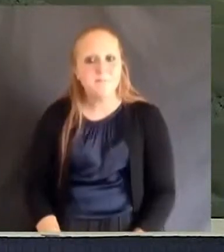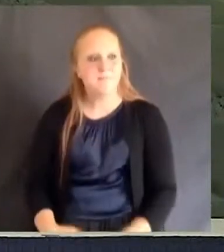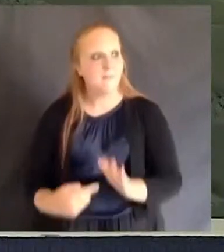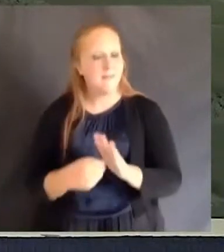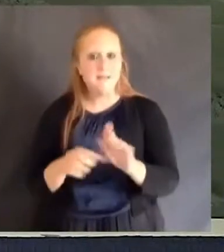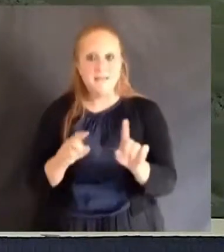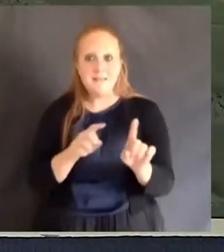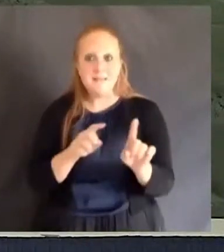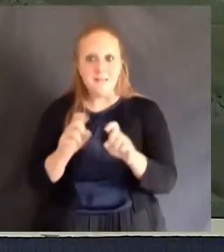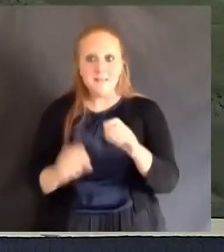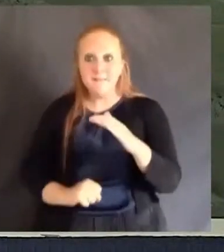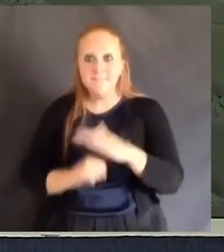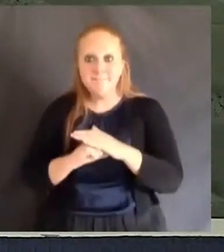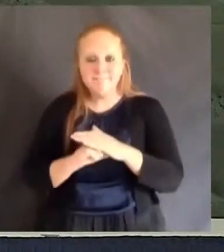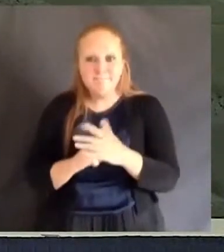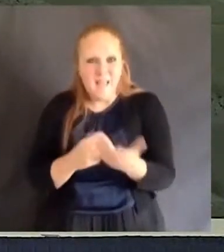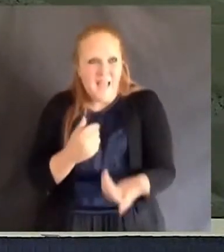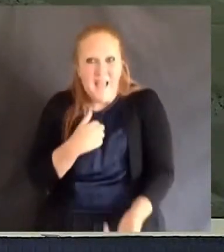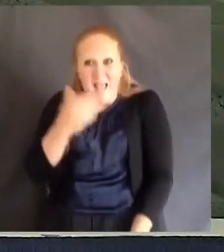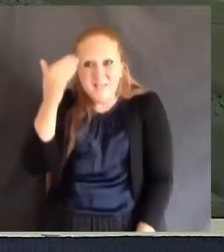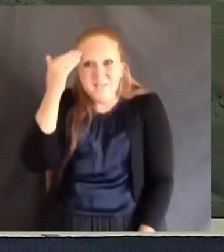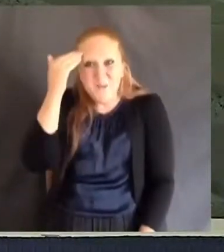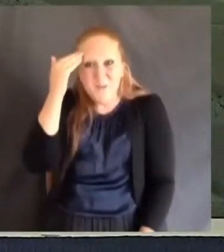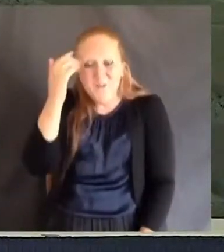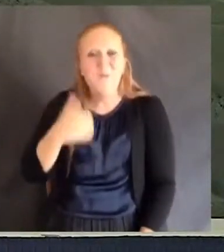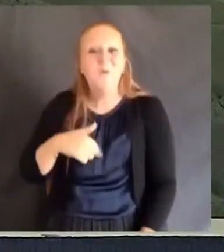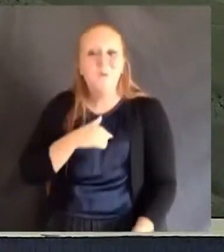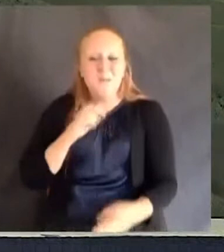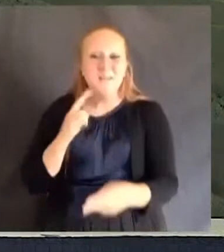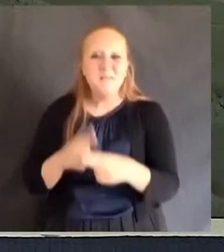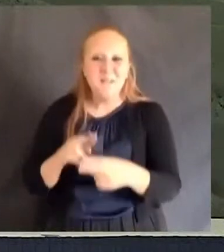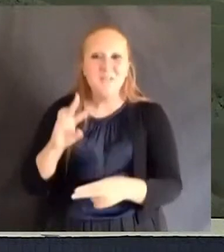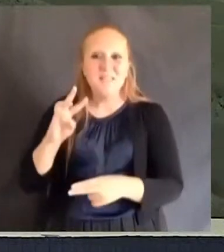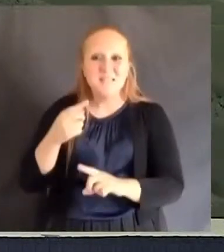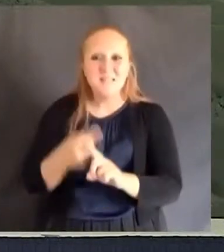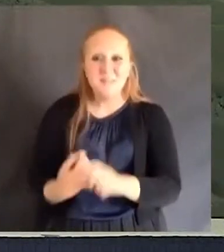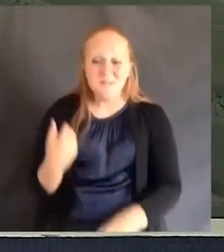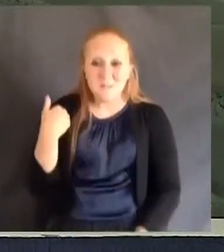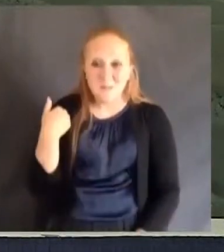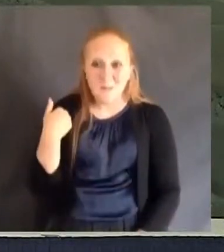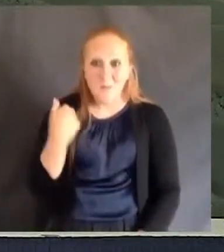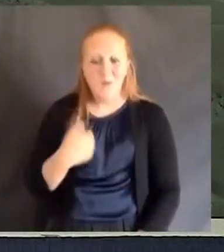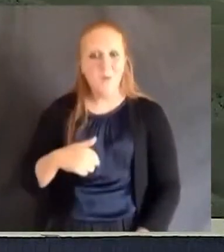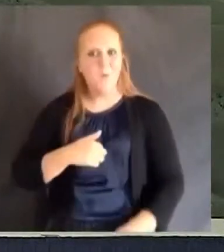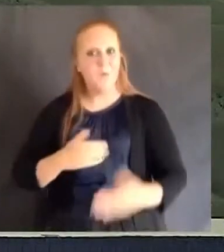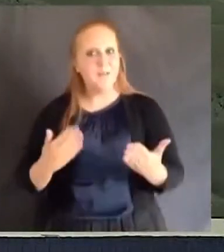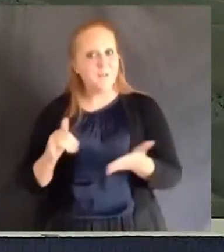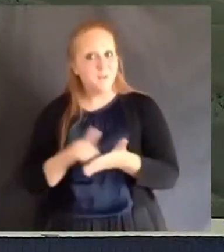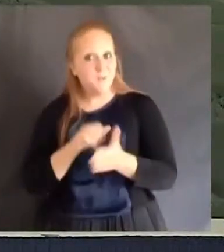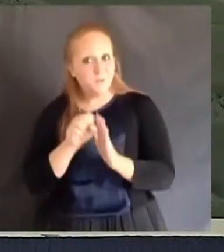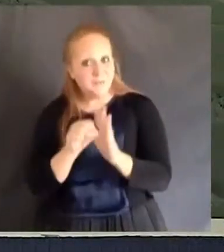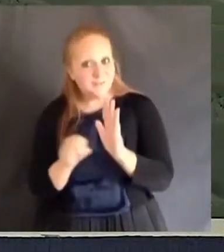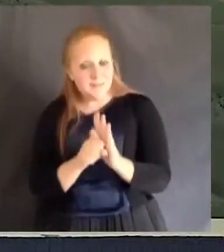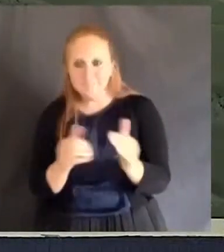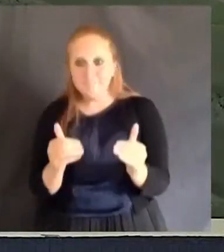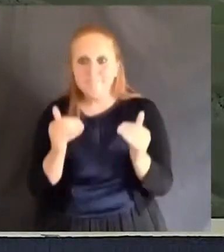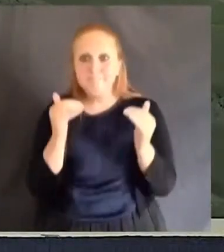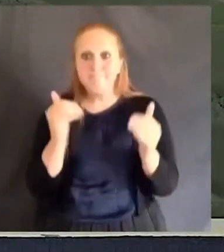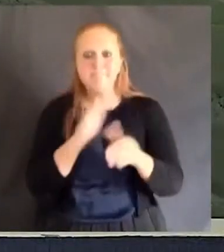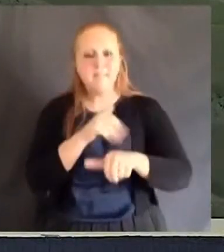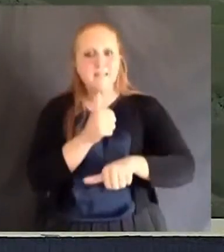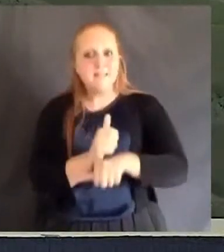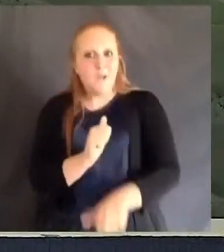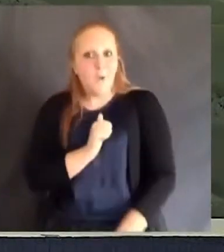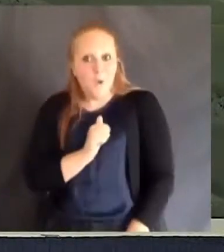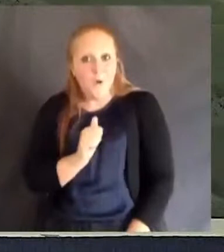know. We talked about that 6 months ago. We had to go out, create our own testing capacity because the federal